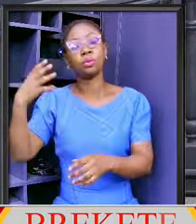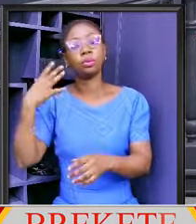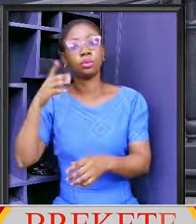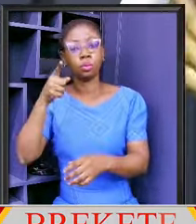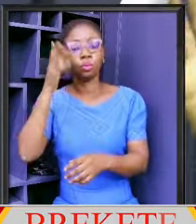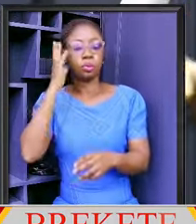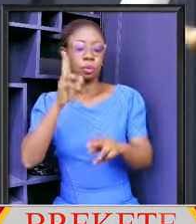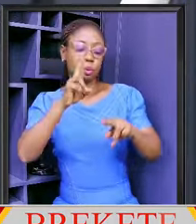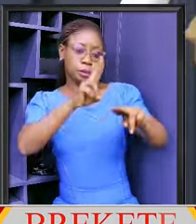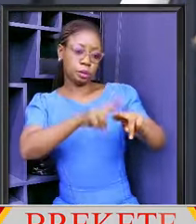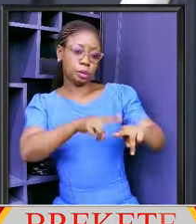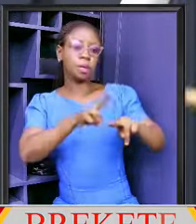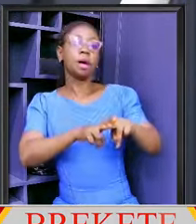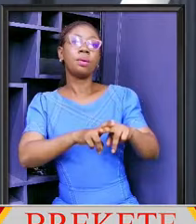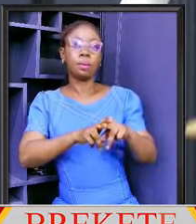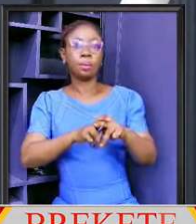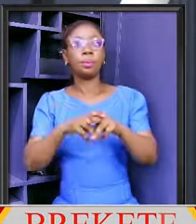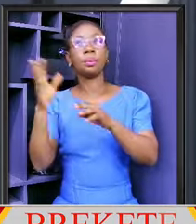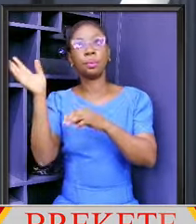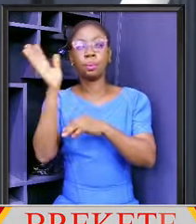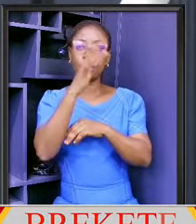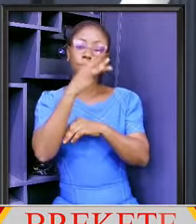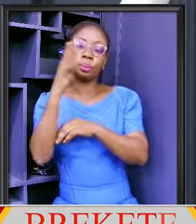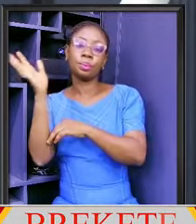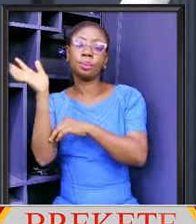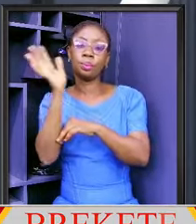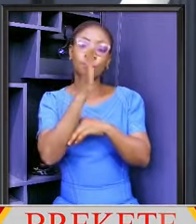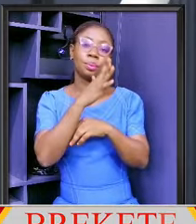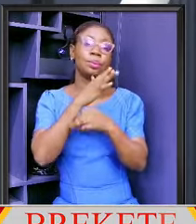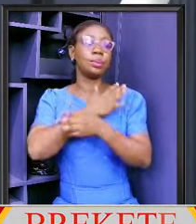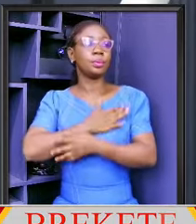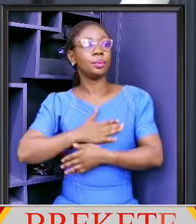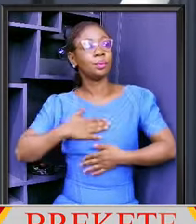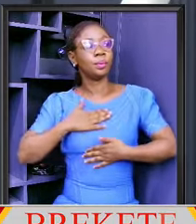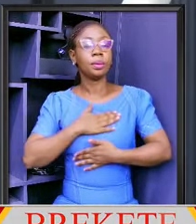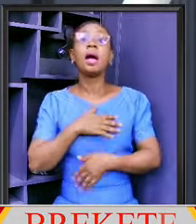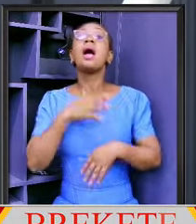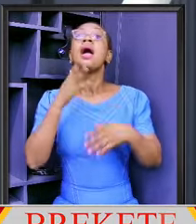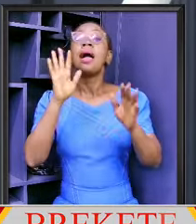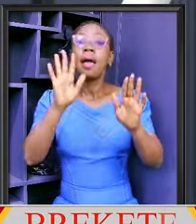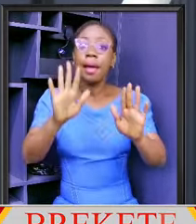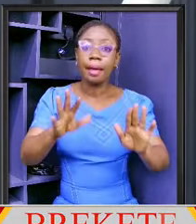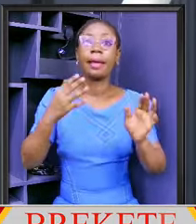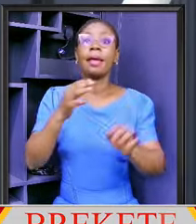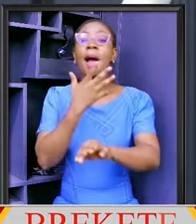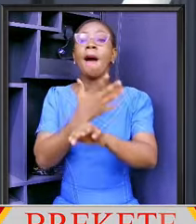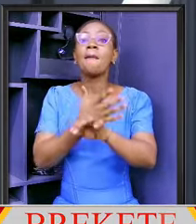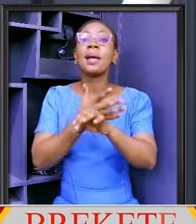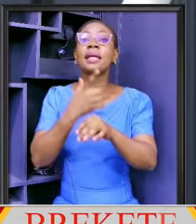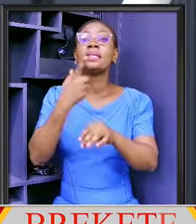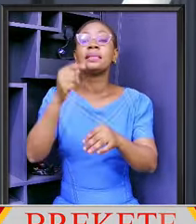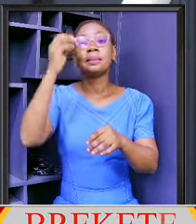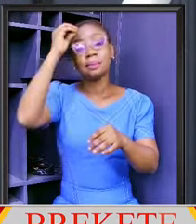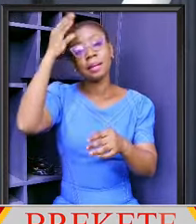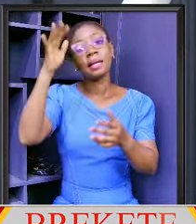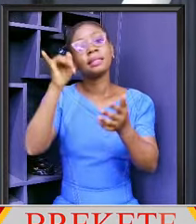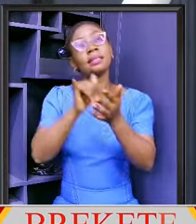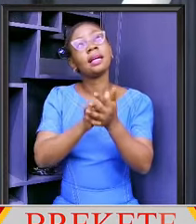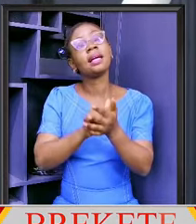Breeze go, they blow you. Fan go, they blow you. Fanka AC. I beg the man where sell me